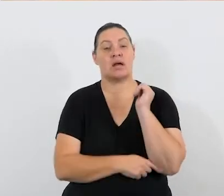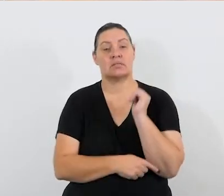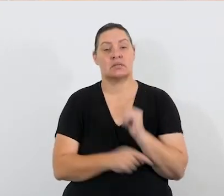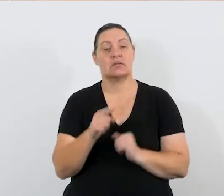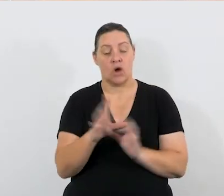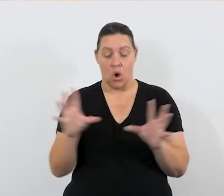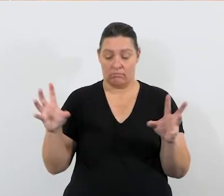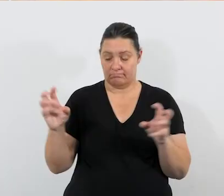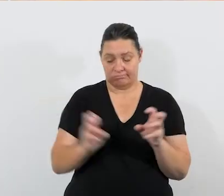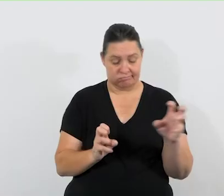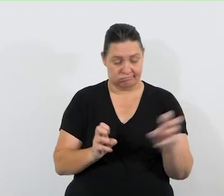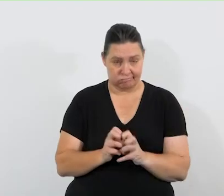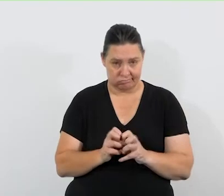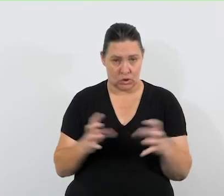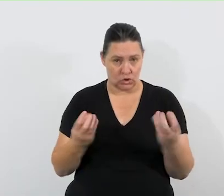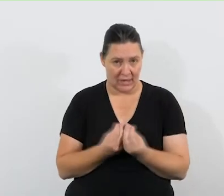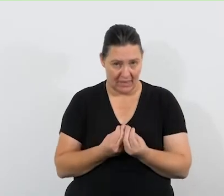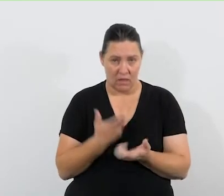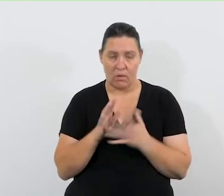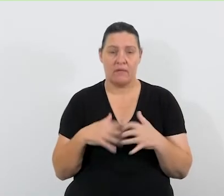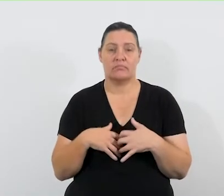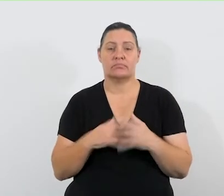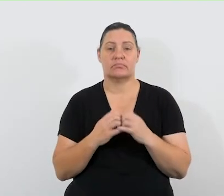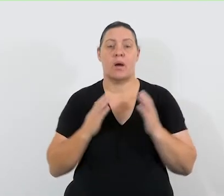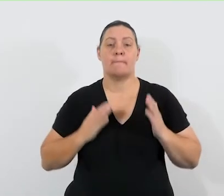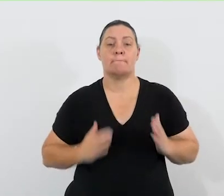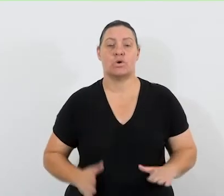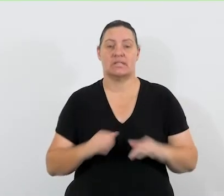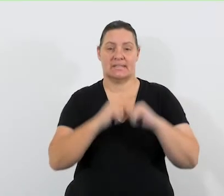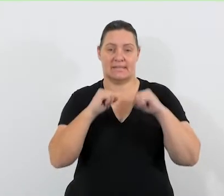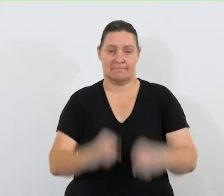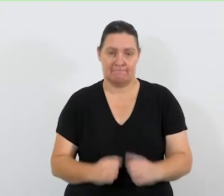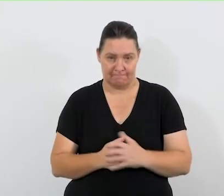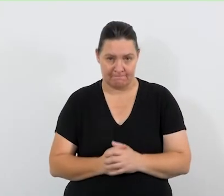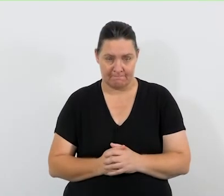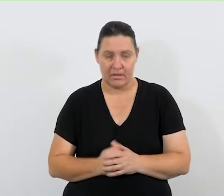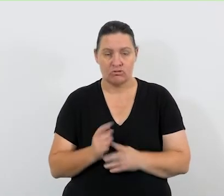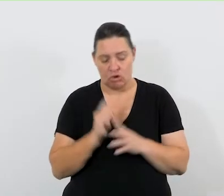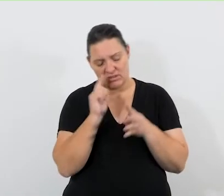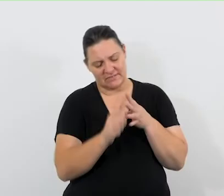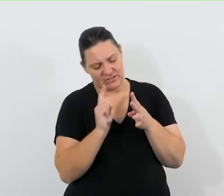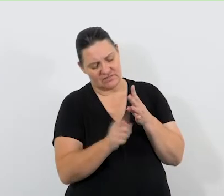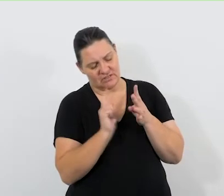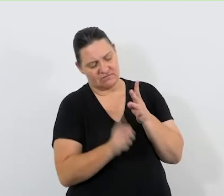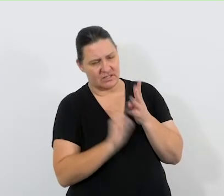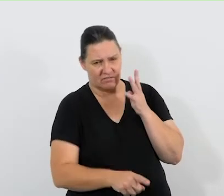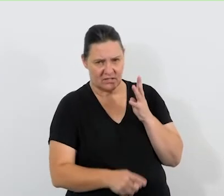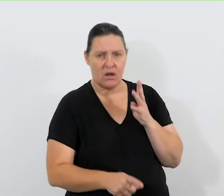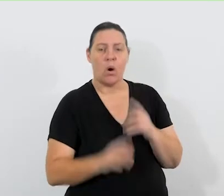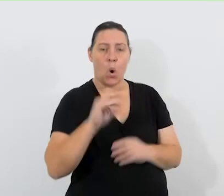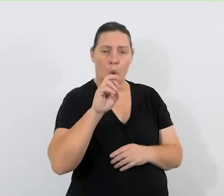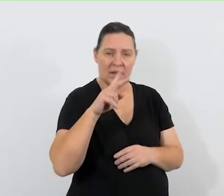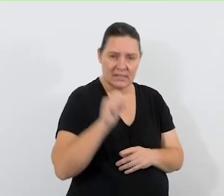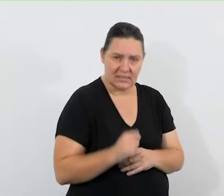lastly, organs, when they are grouped together, they form what we call a body system. So these are different types